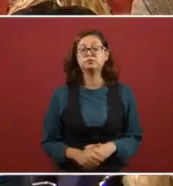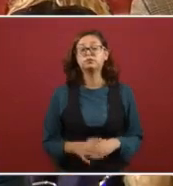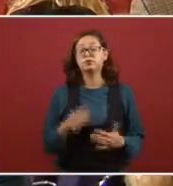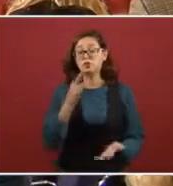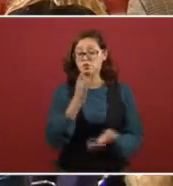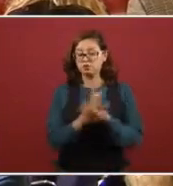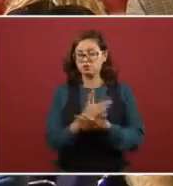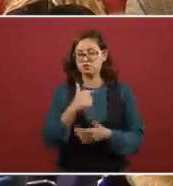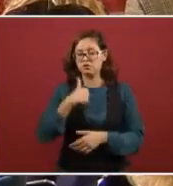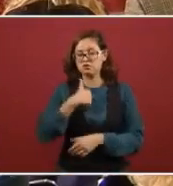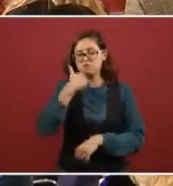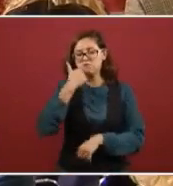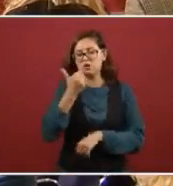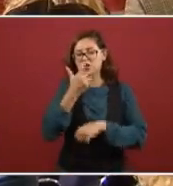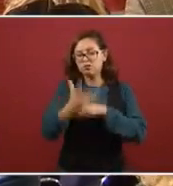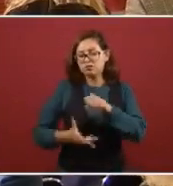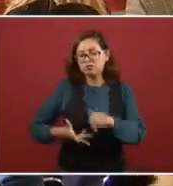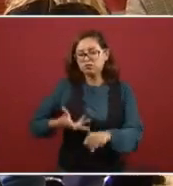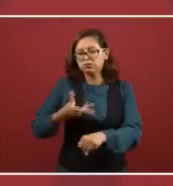add